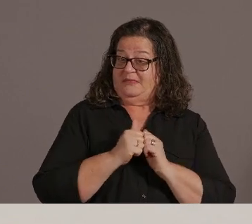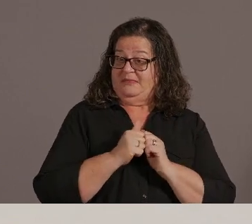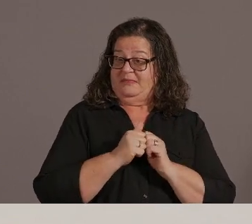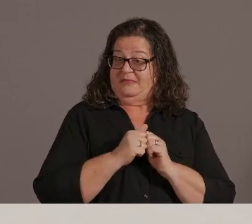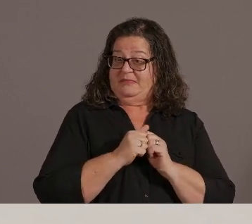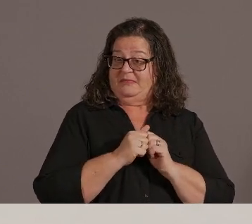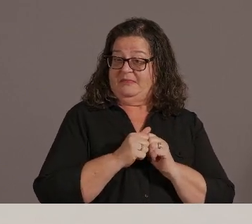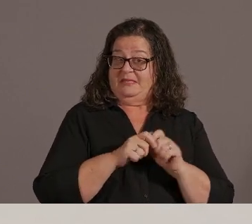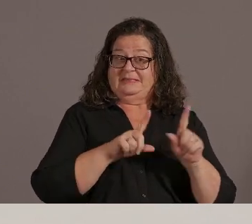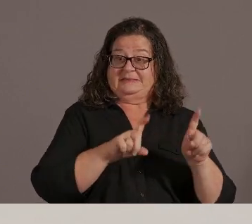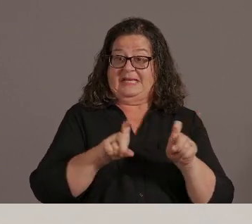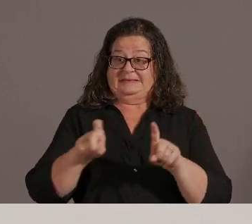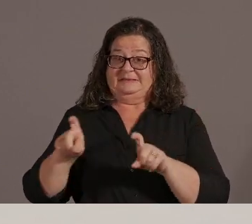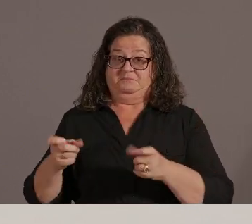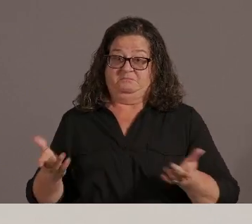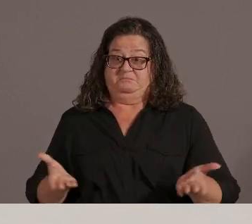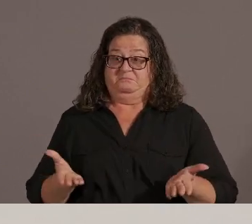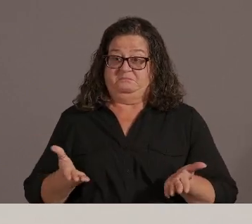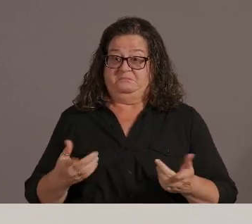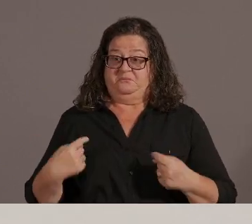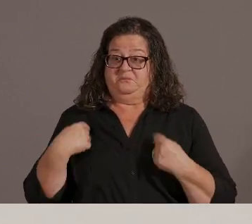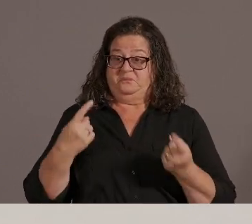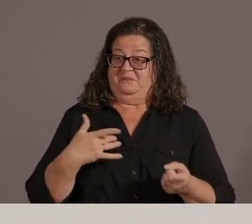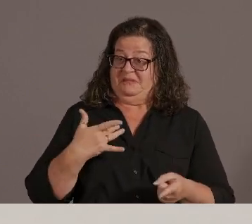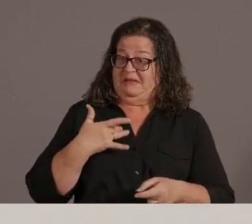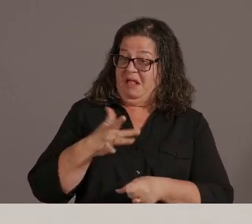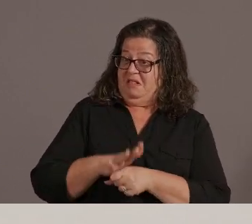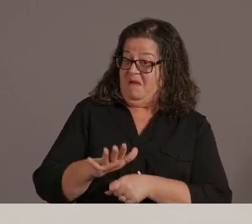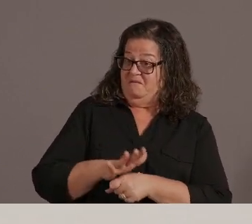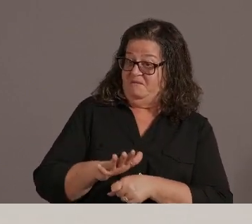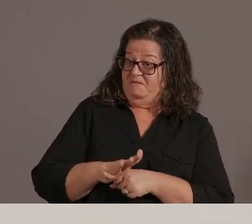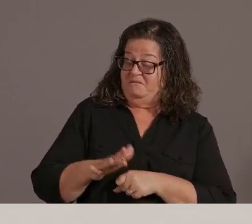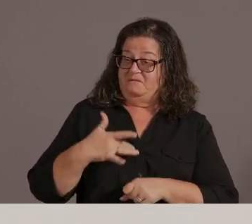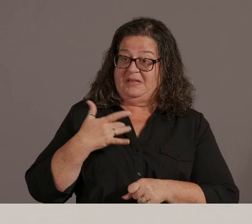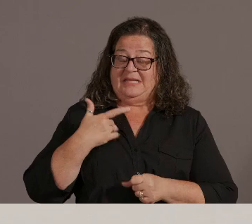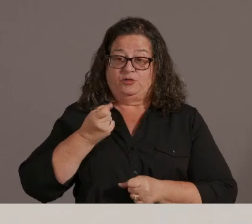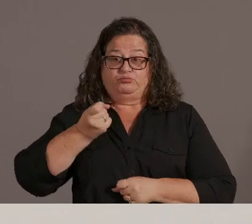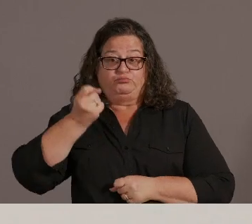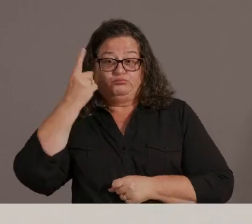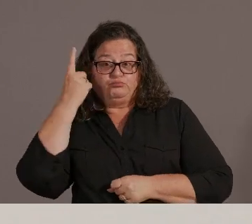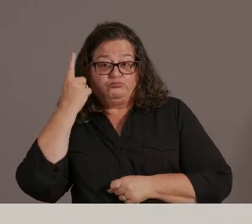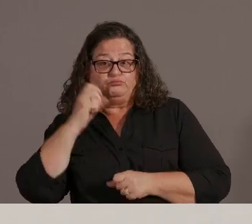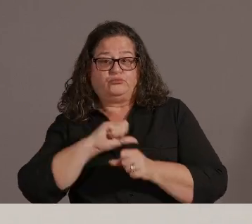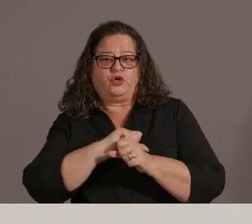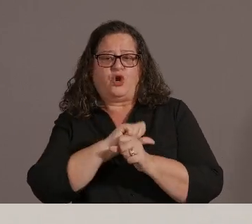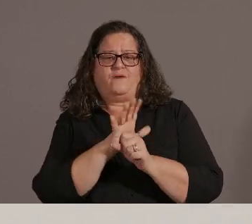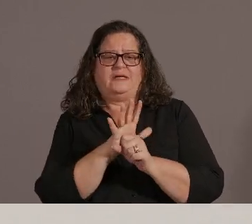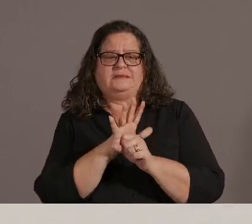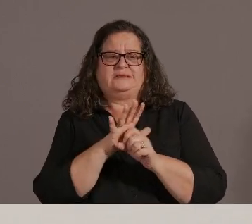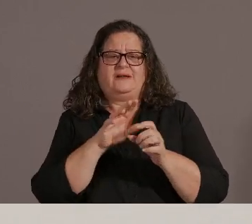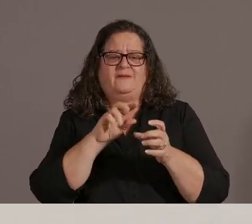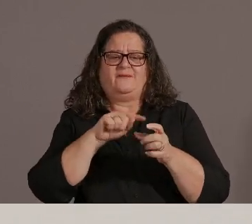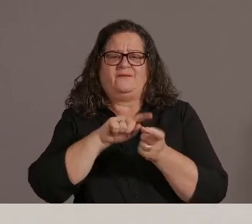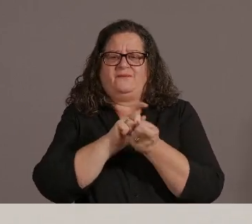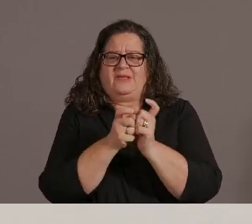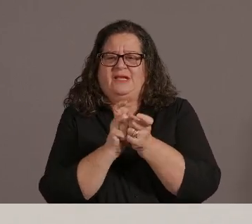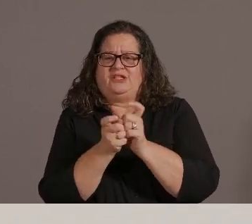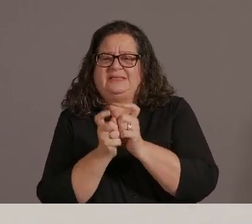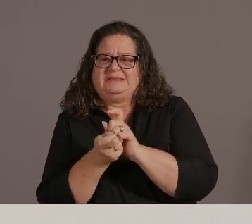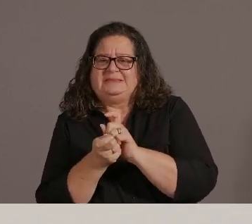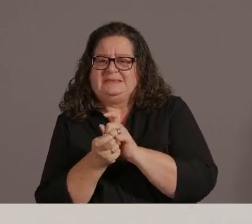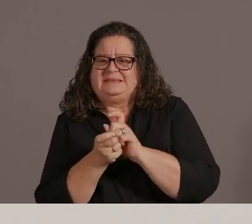if it's giving you an accurate picture of the COVID variants, and what are you learning, and is